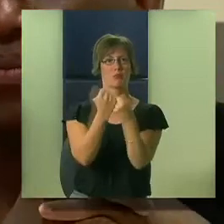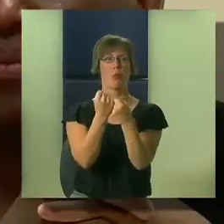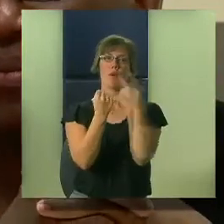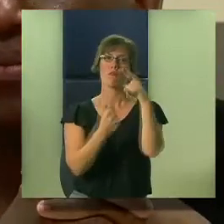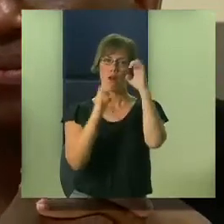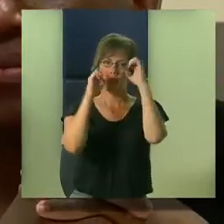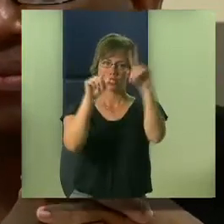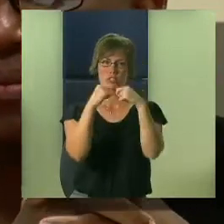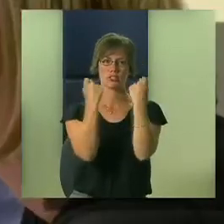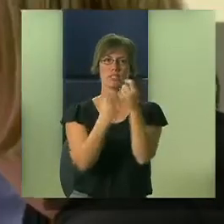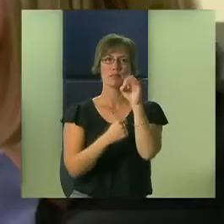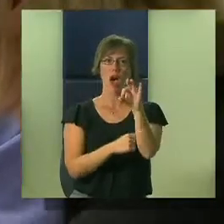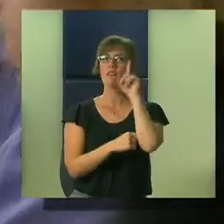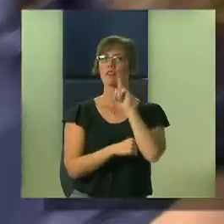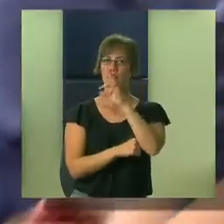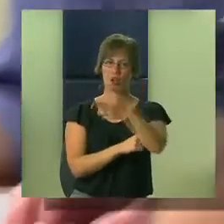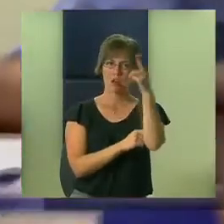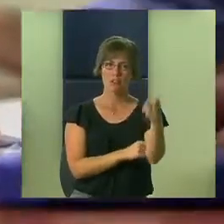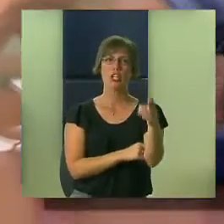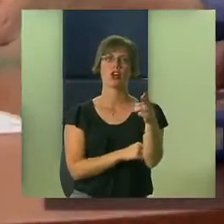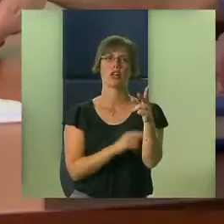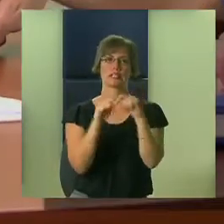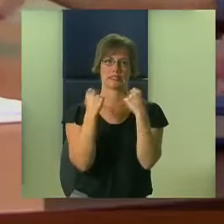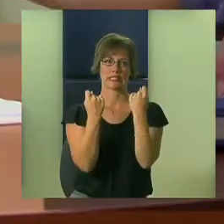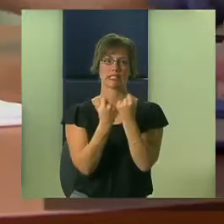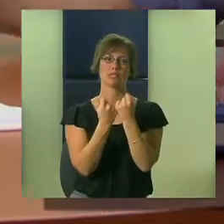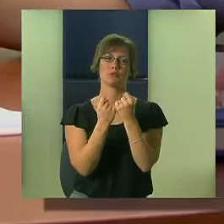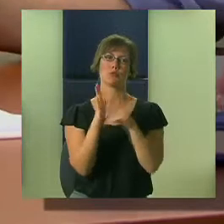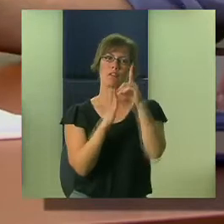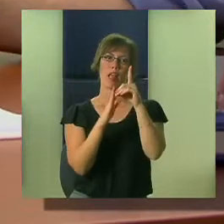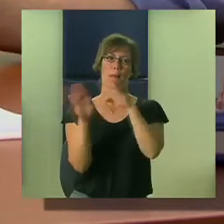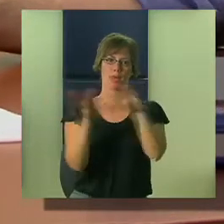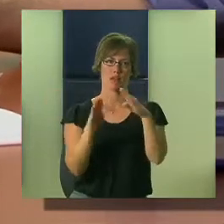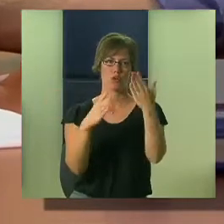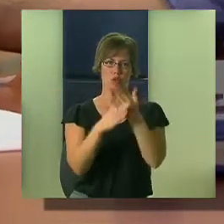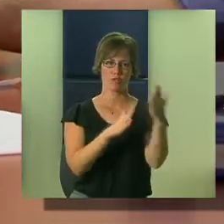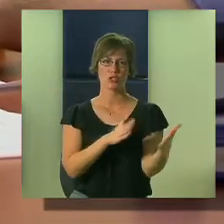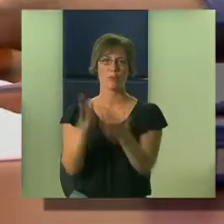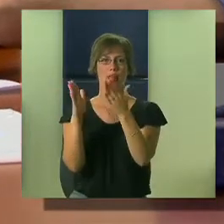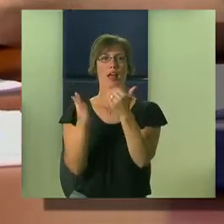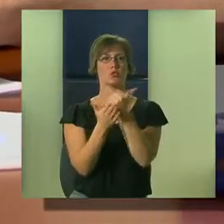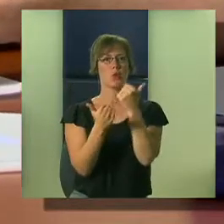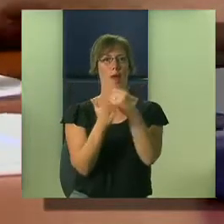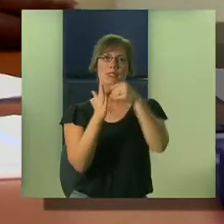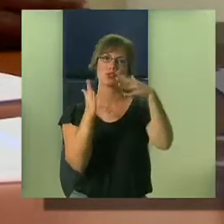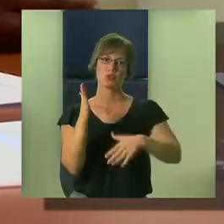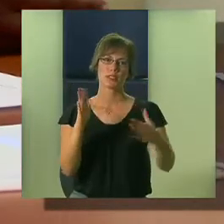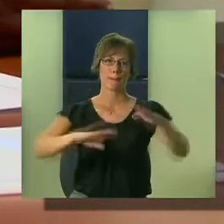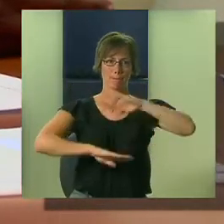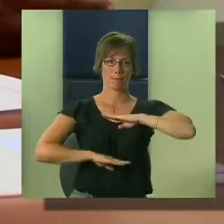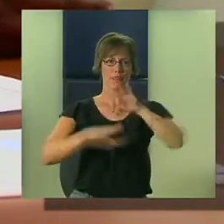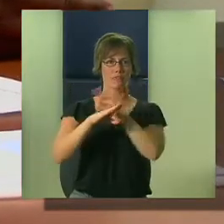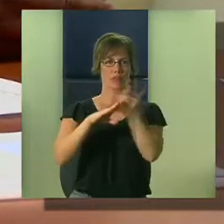task. ISRC provides support to educational teams of deaf and hard of hearing students in developing